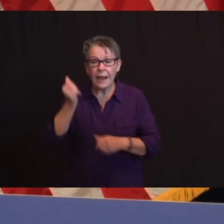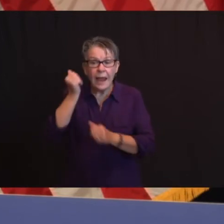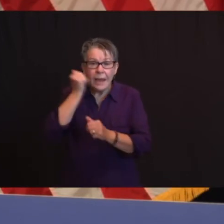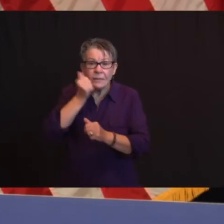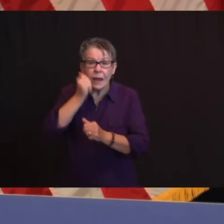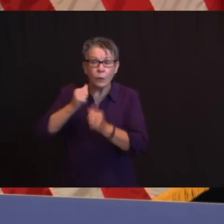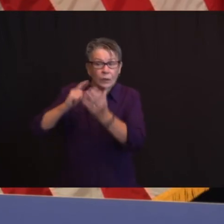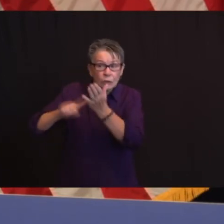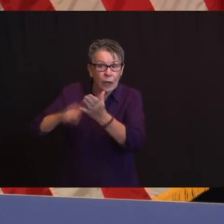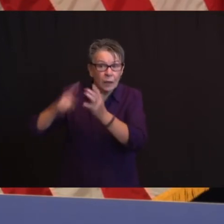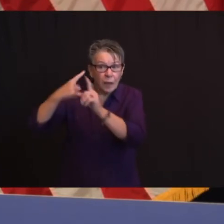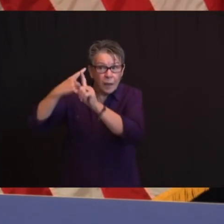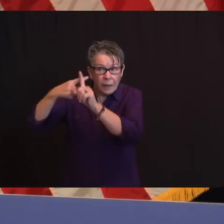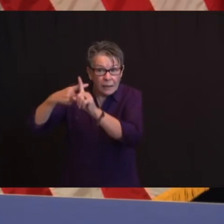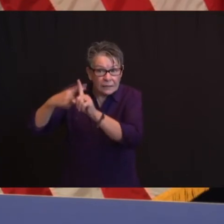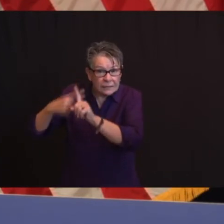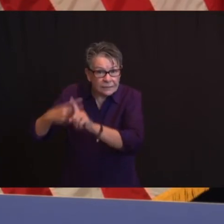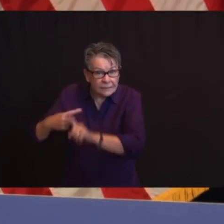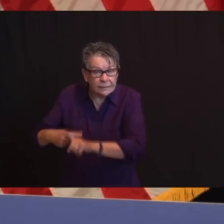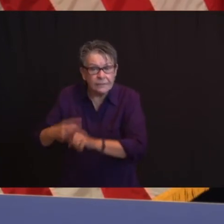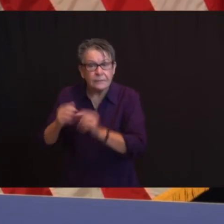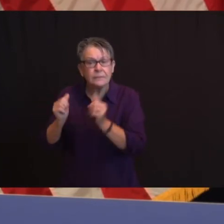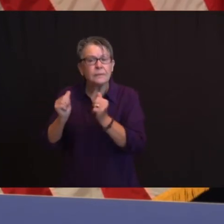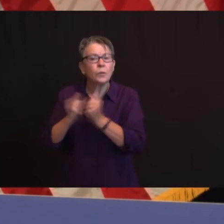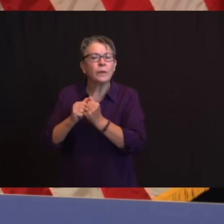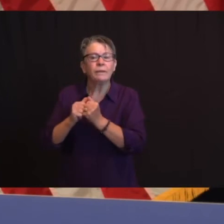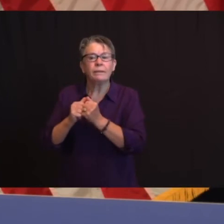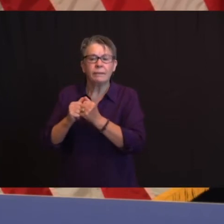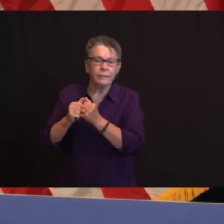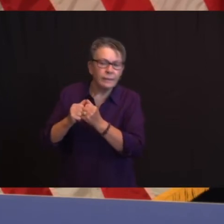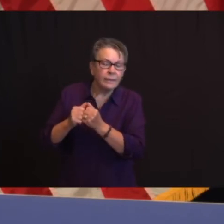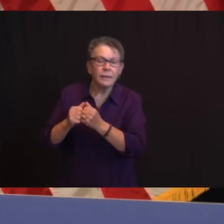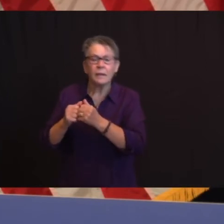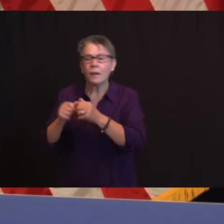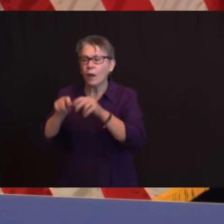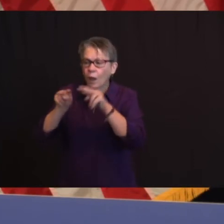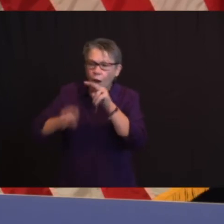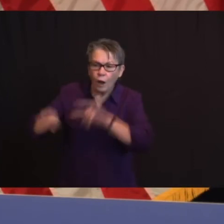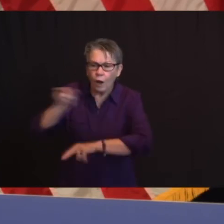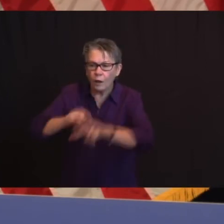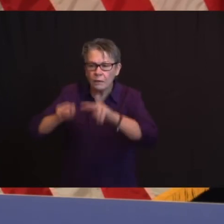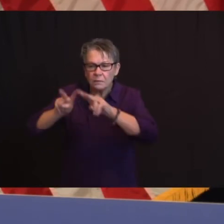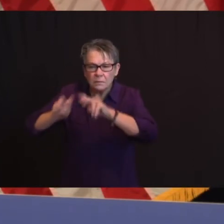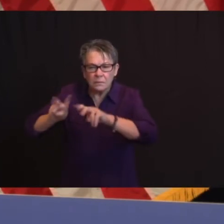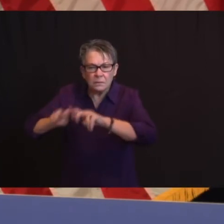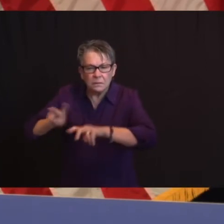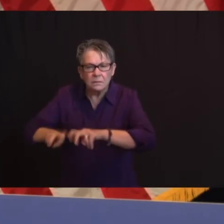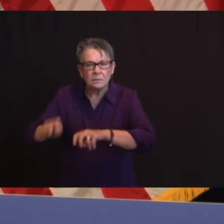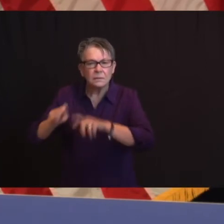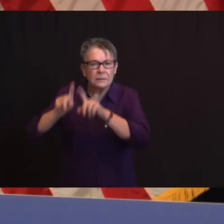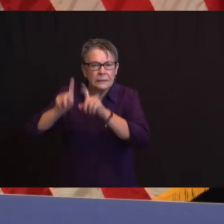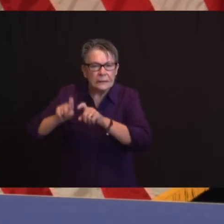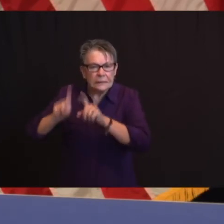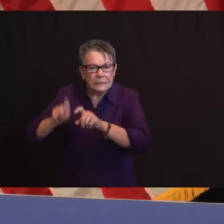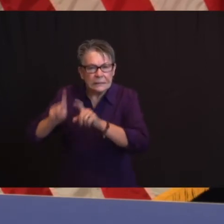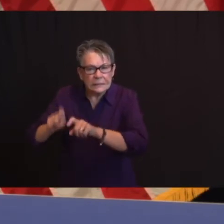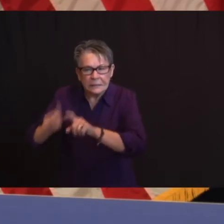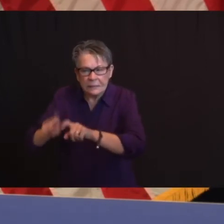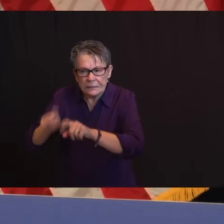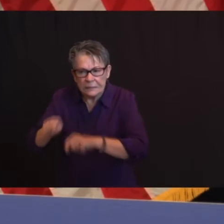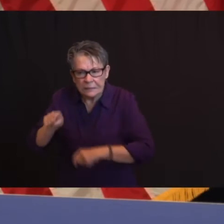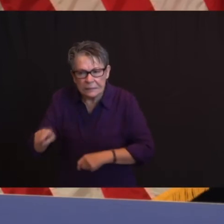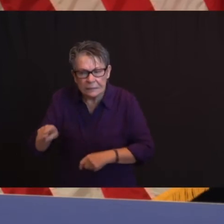our syndromic surveillance indicators, because they're all, pretty much well associated. And, whenever we